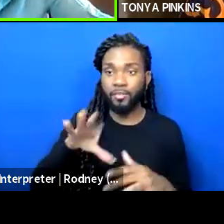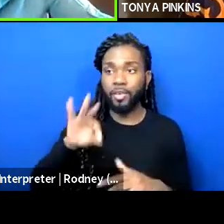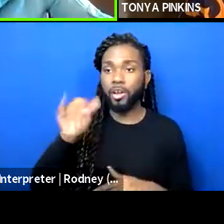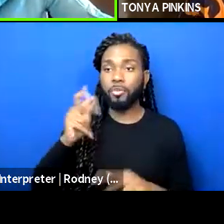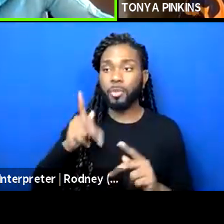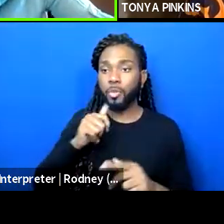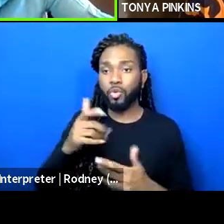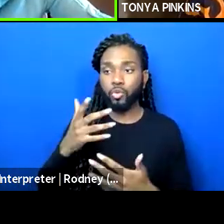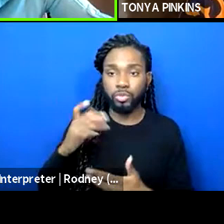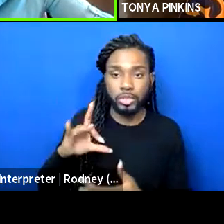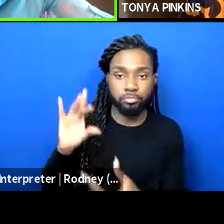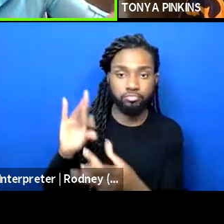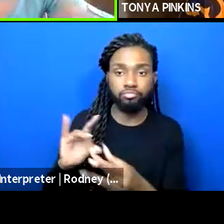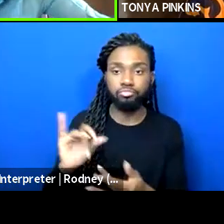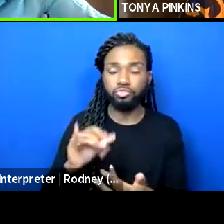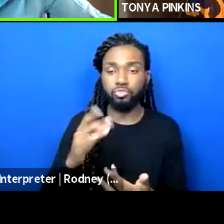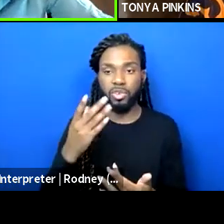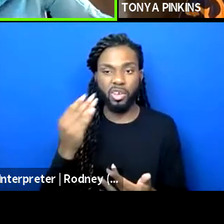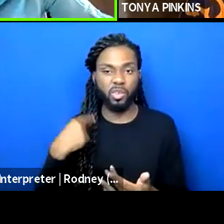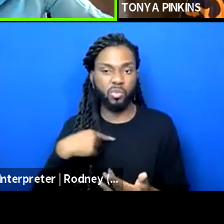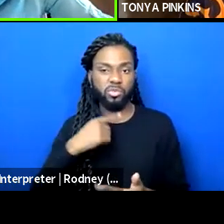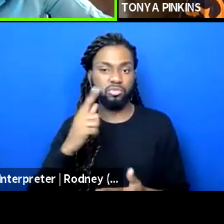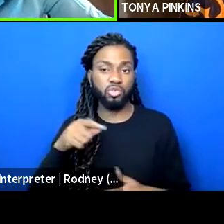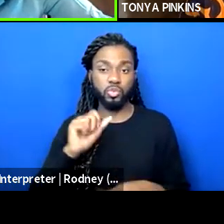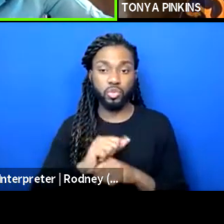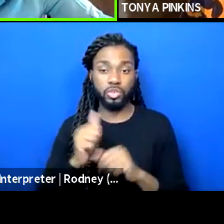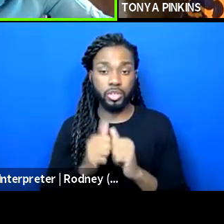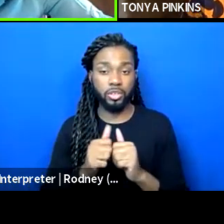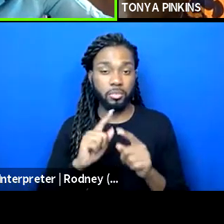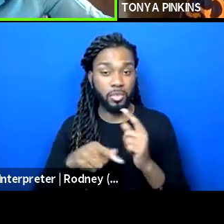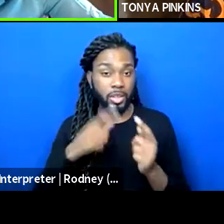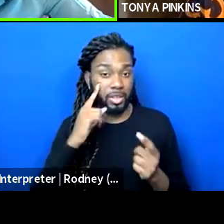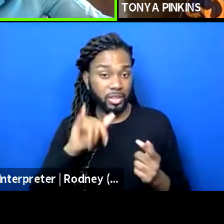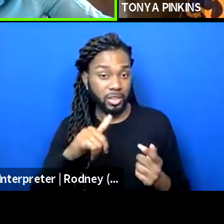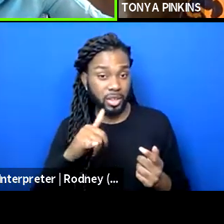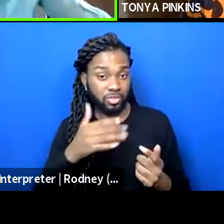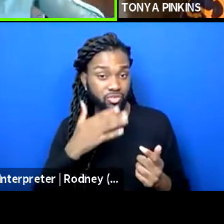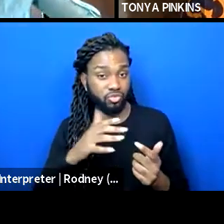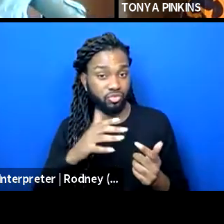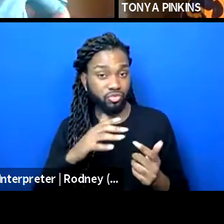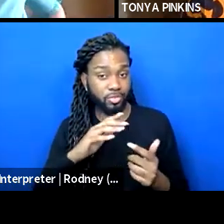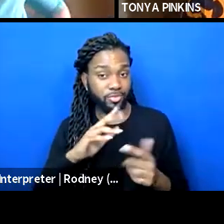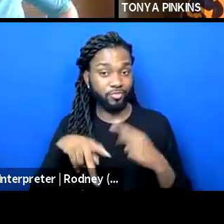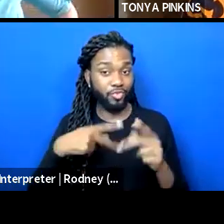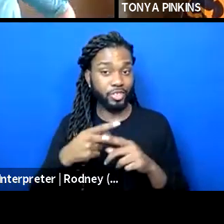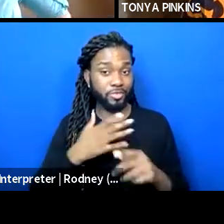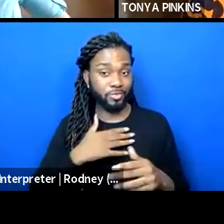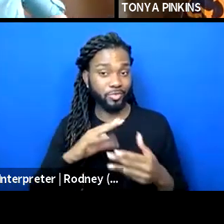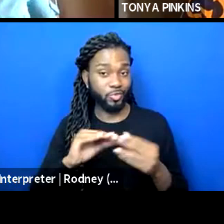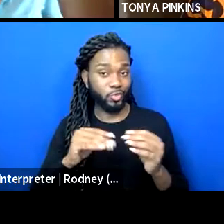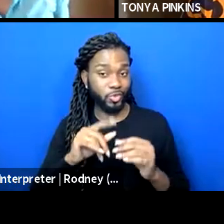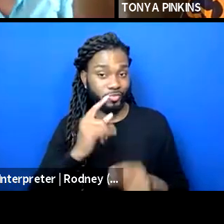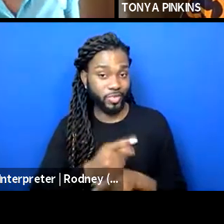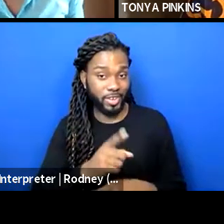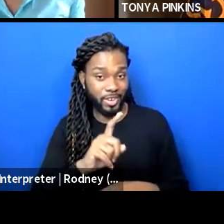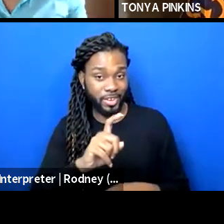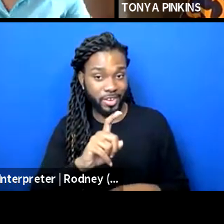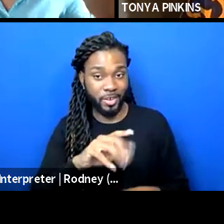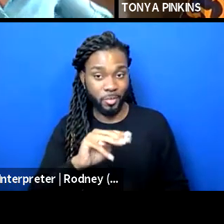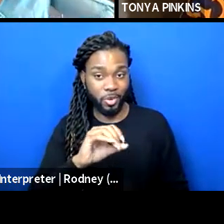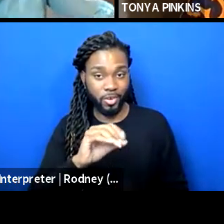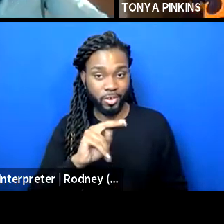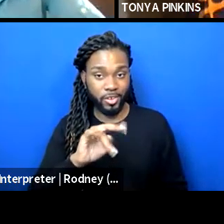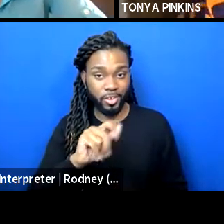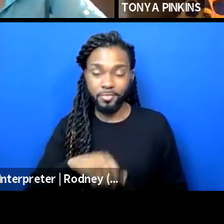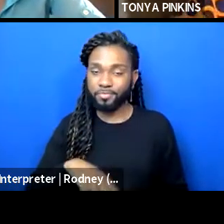And so I think is that a good version of the story, Monica? What do you say? I think that's a great version of the story.